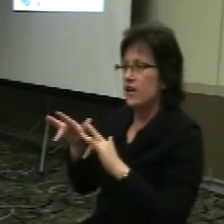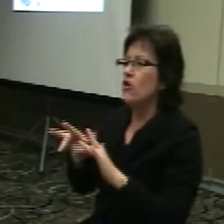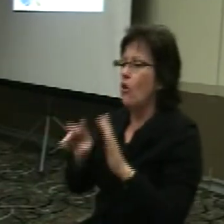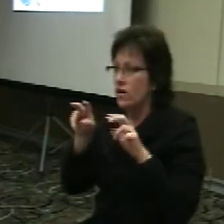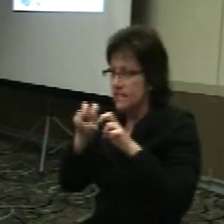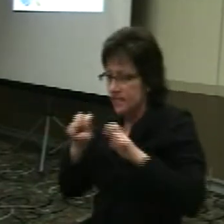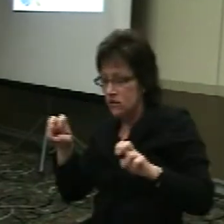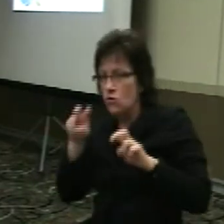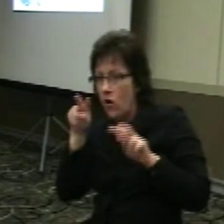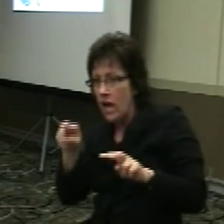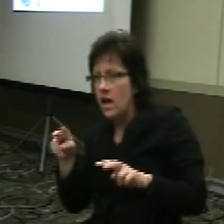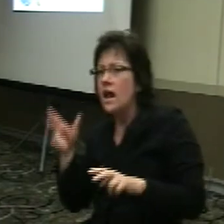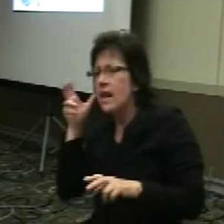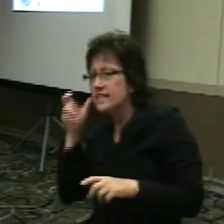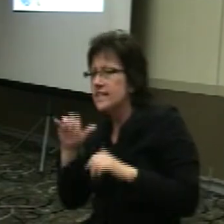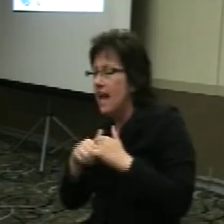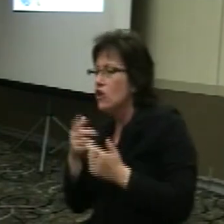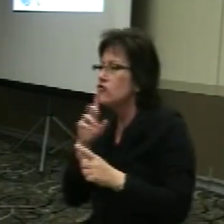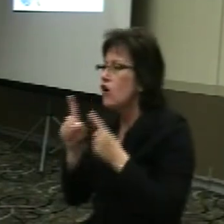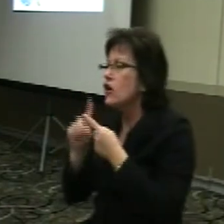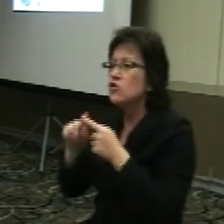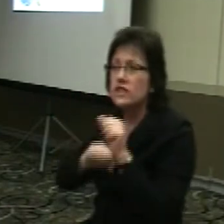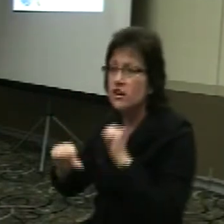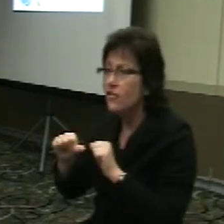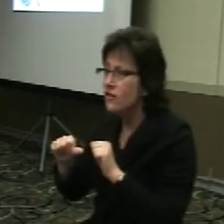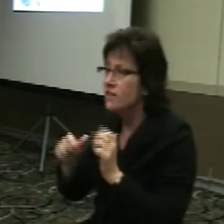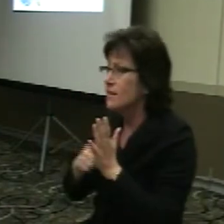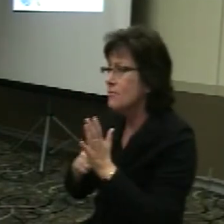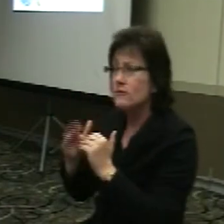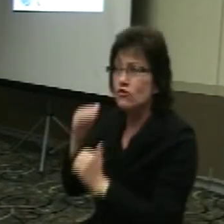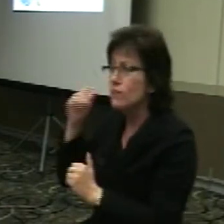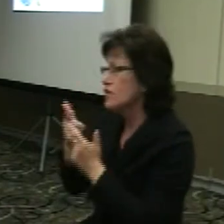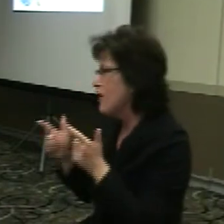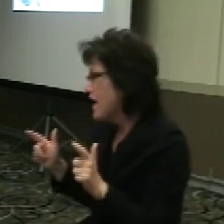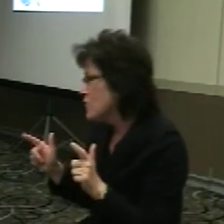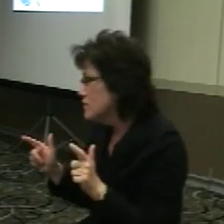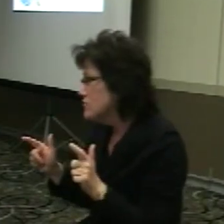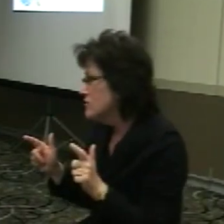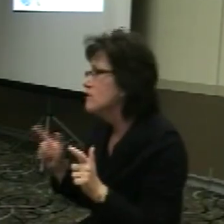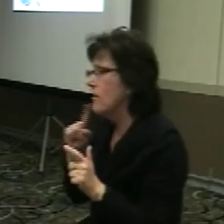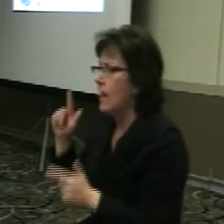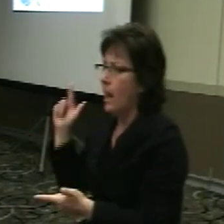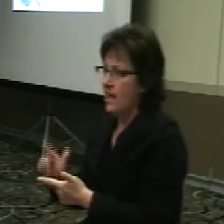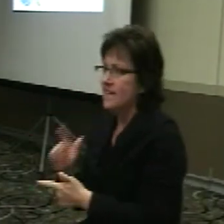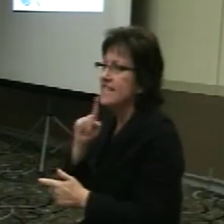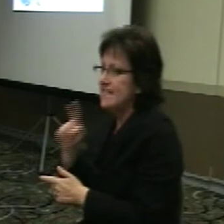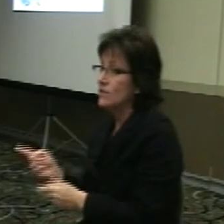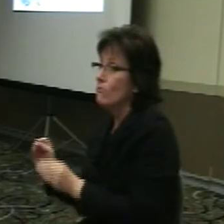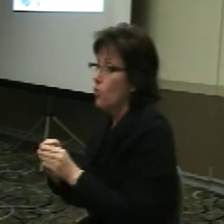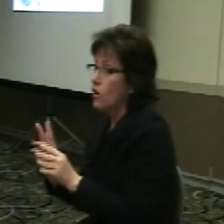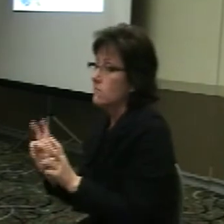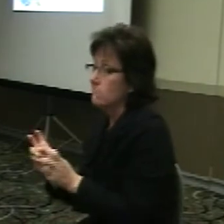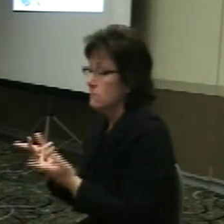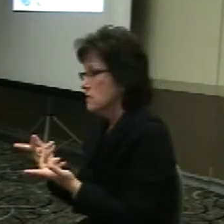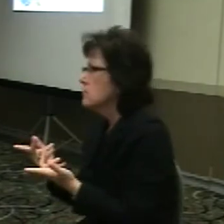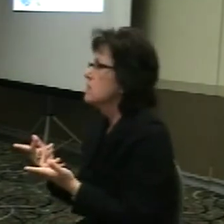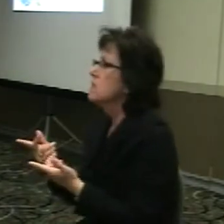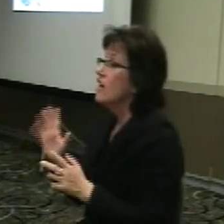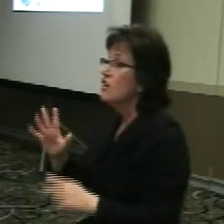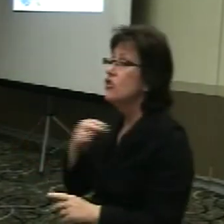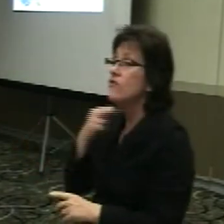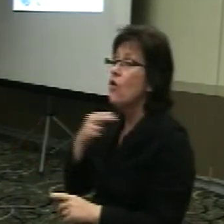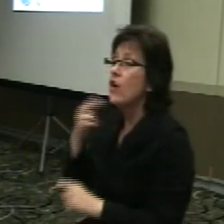one another. Because in some cases it's too much language, and less is actually more. It's the tone